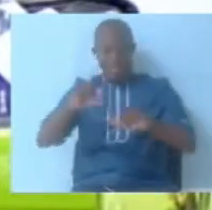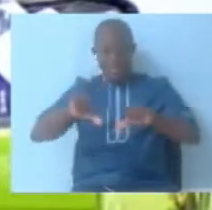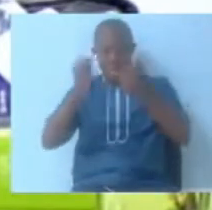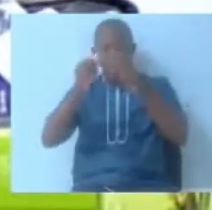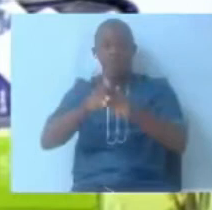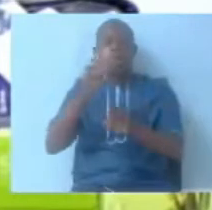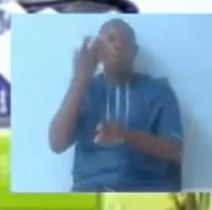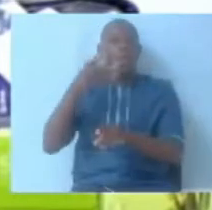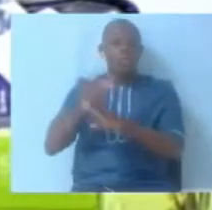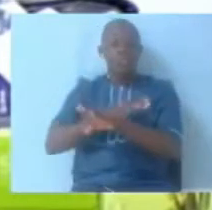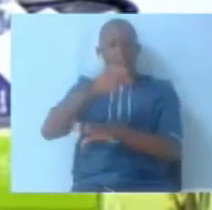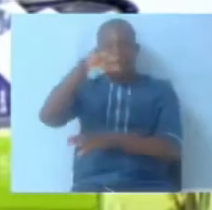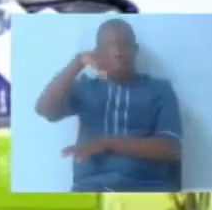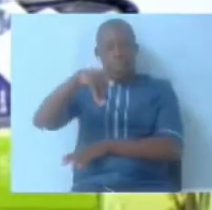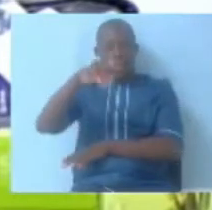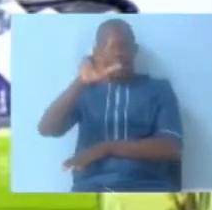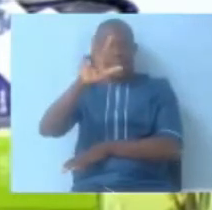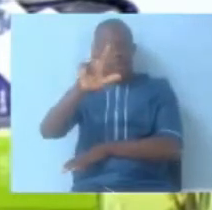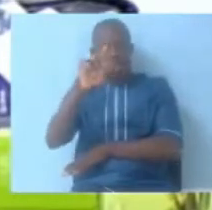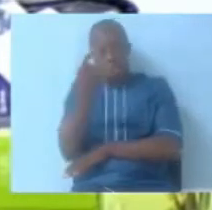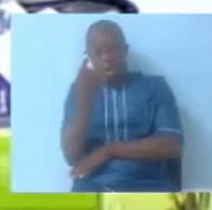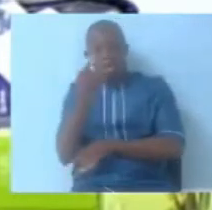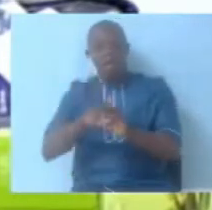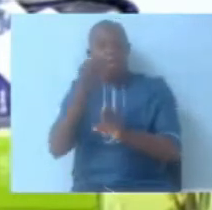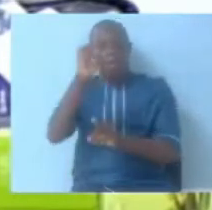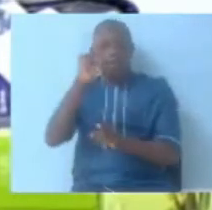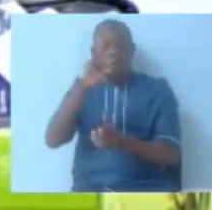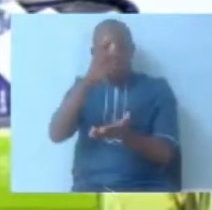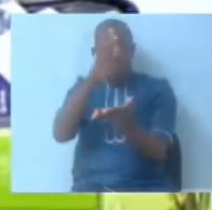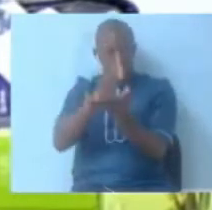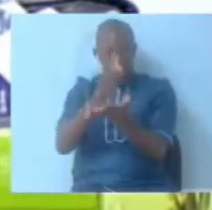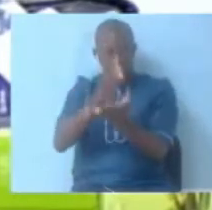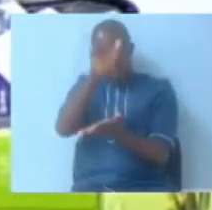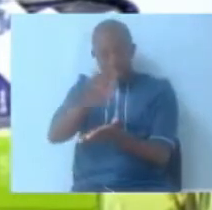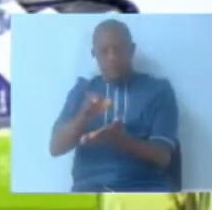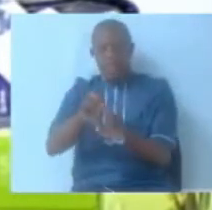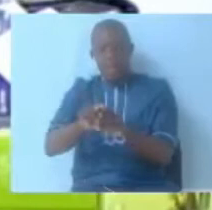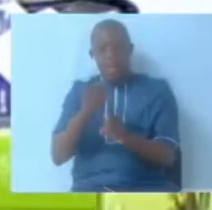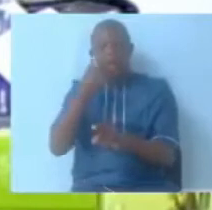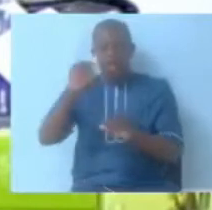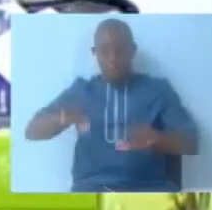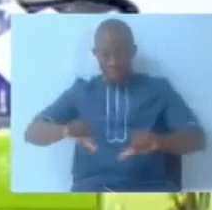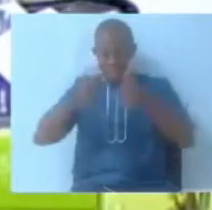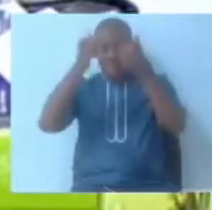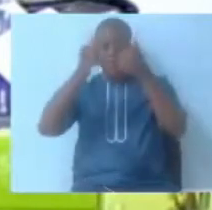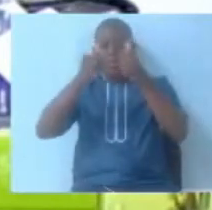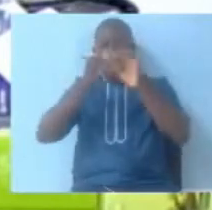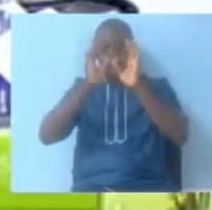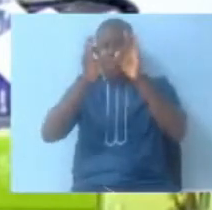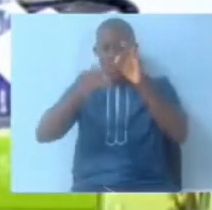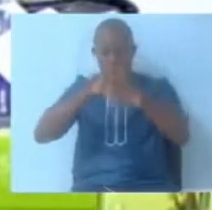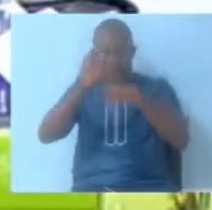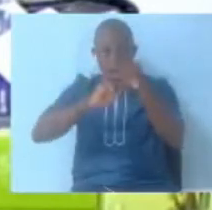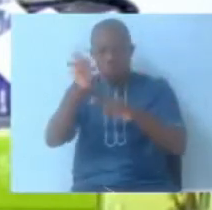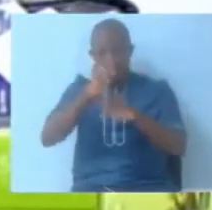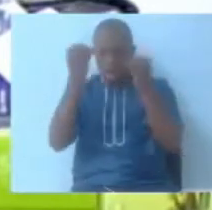when PW1, the first prosecution witness, was invited to commence his testimony. Aduo kito o sinya talulu